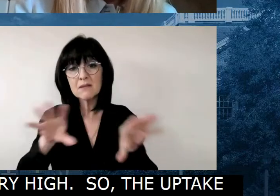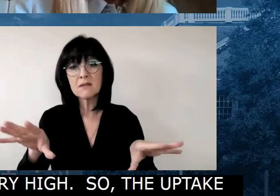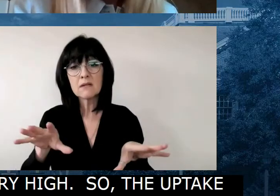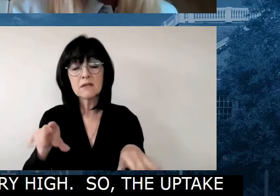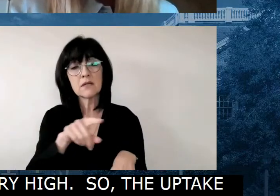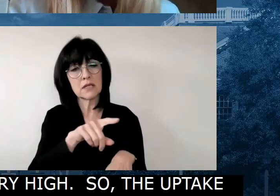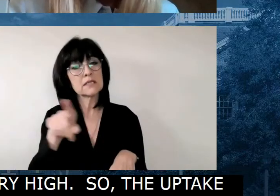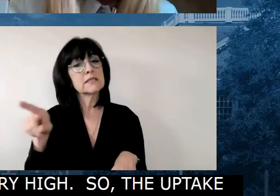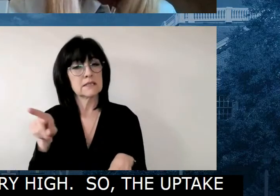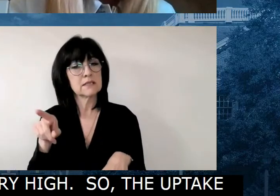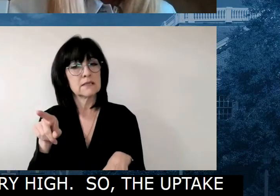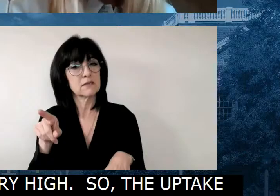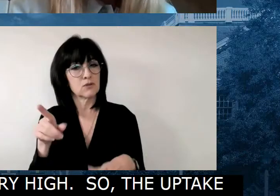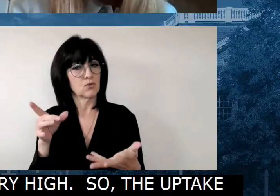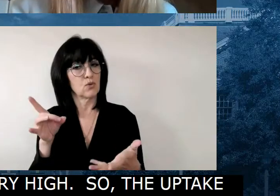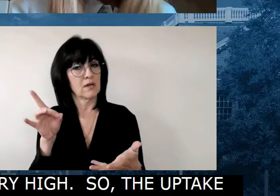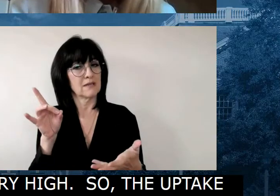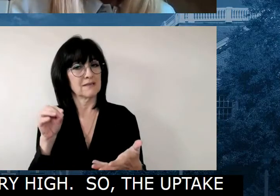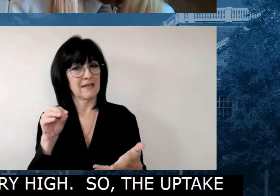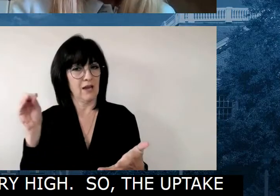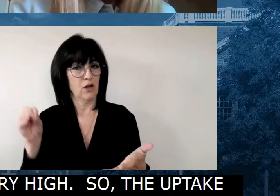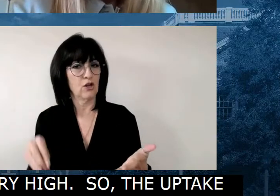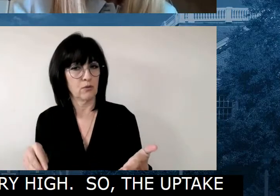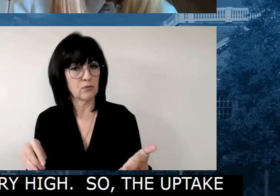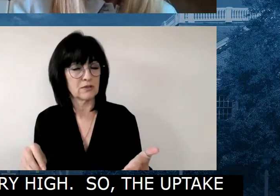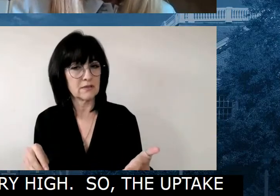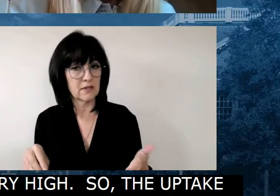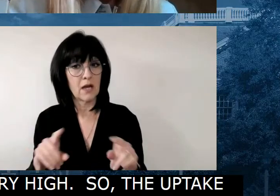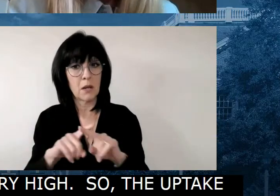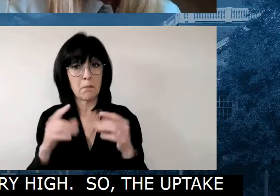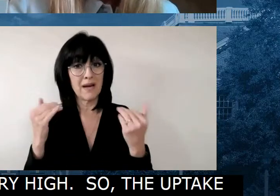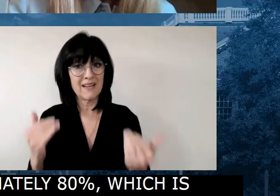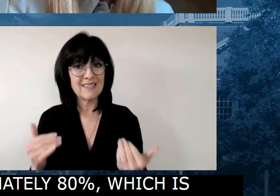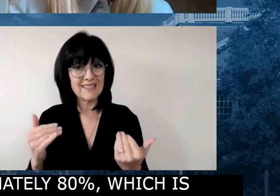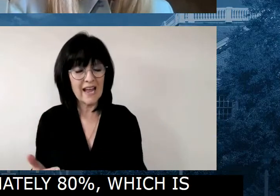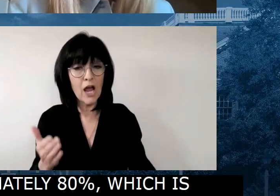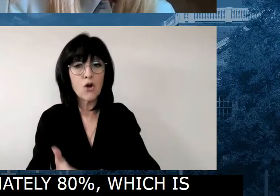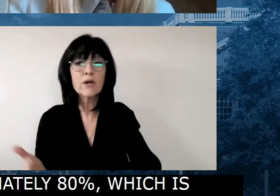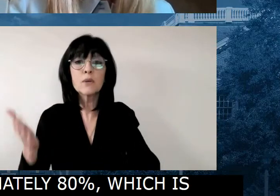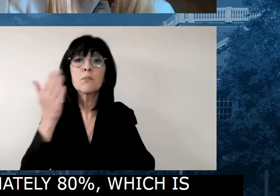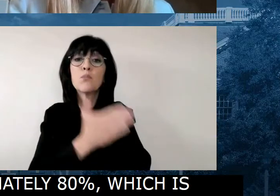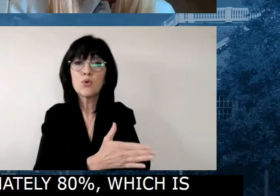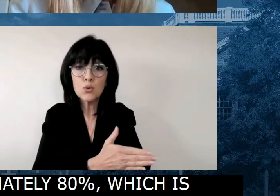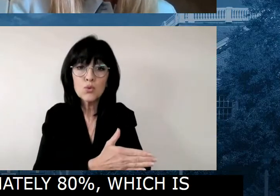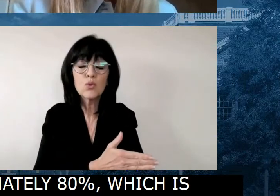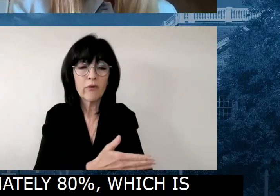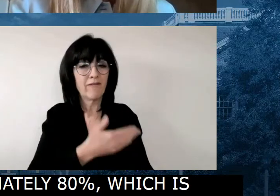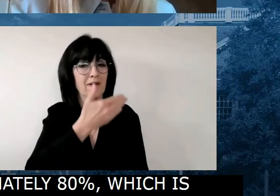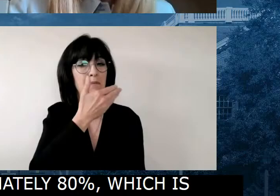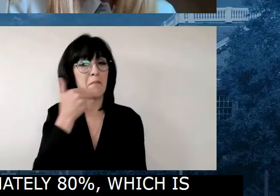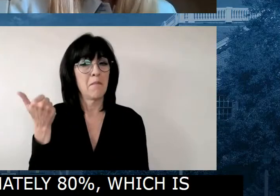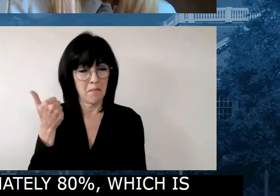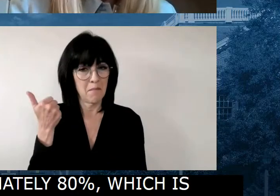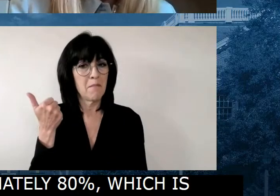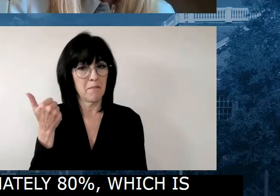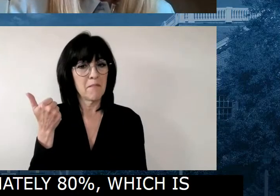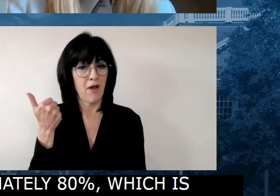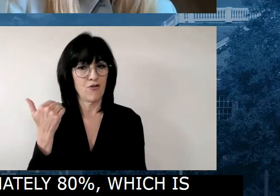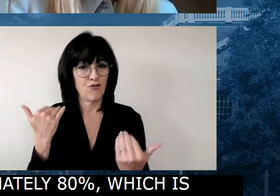good. And in fact, it is likely even higher now than we had that